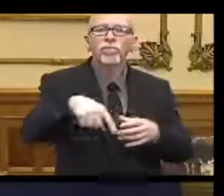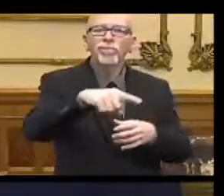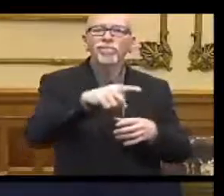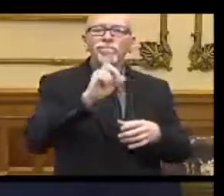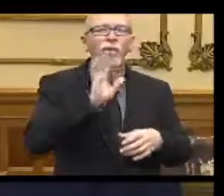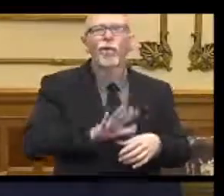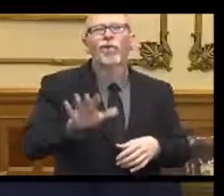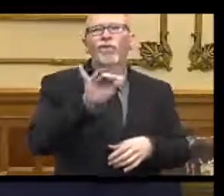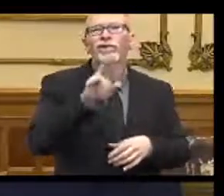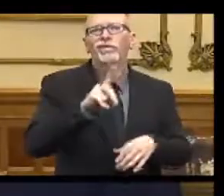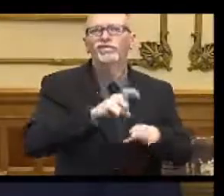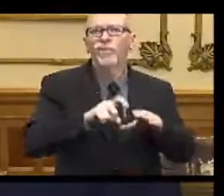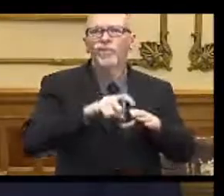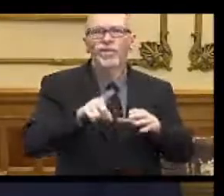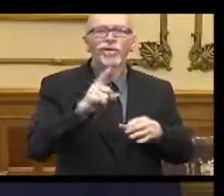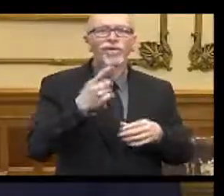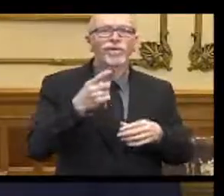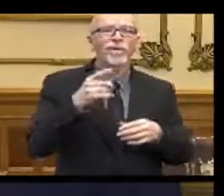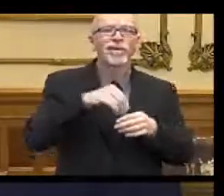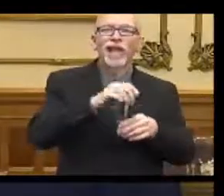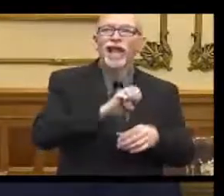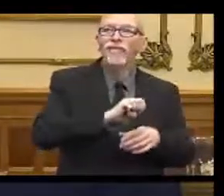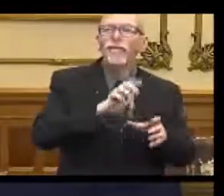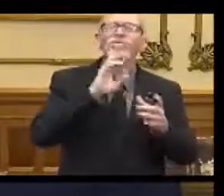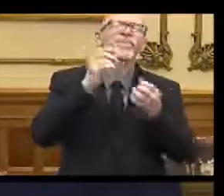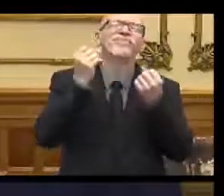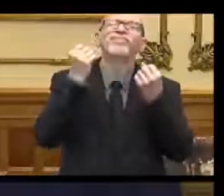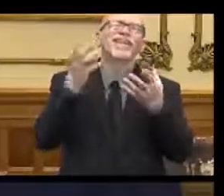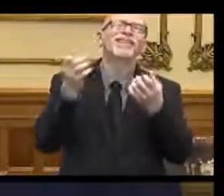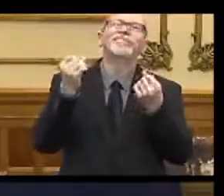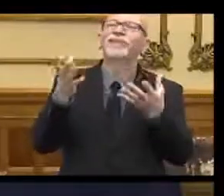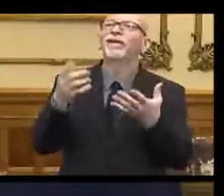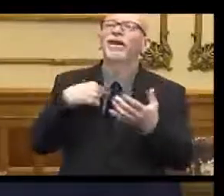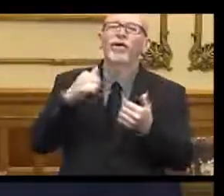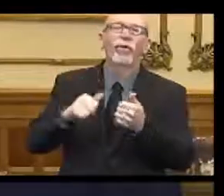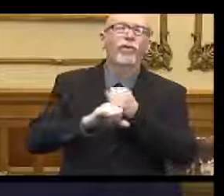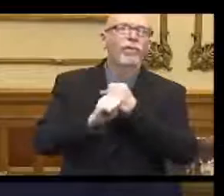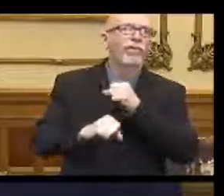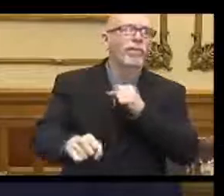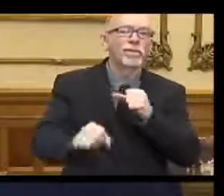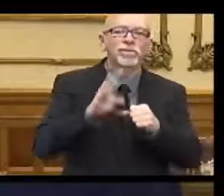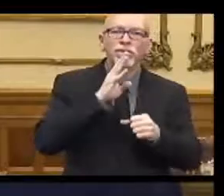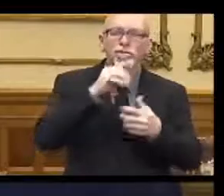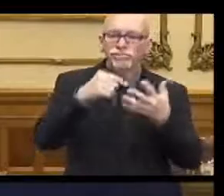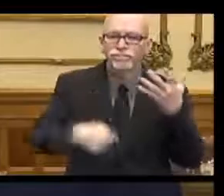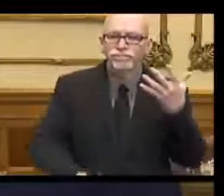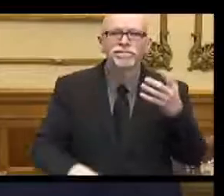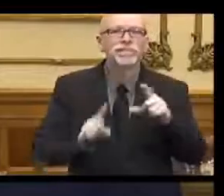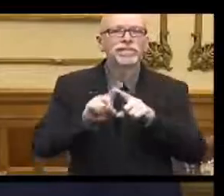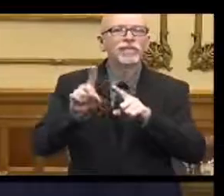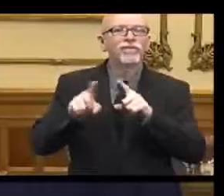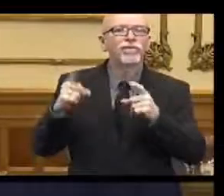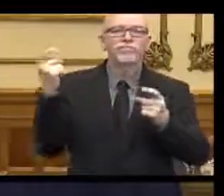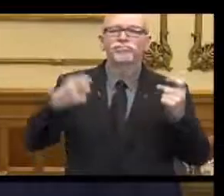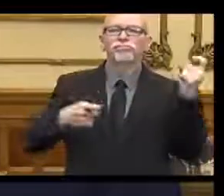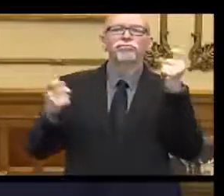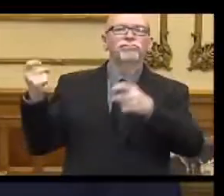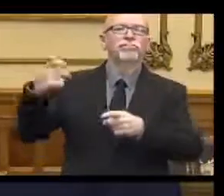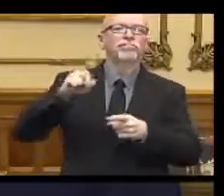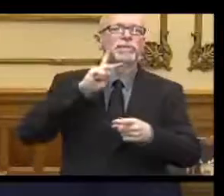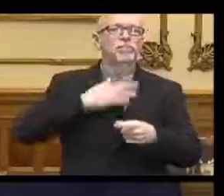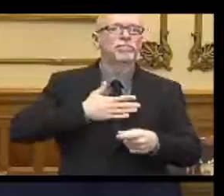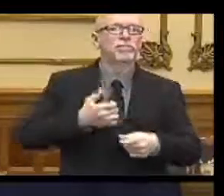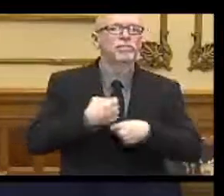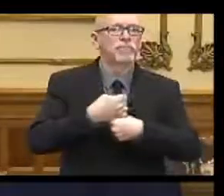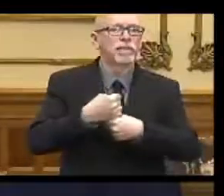state of Indiana, Berry Plastics down in Evansville. And I could just go on and on and on about all the contributions that folks are making.